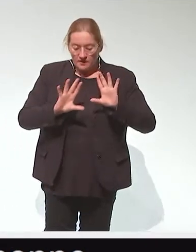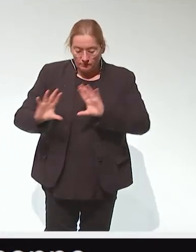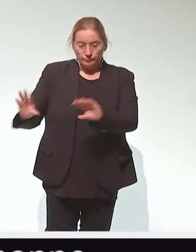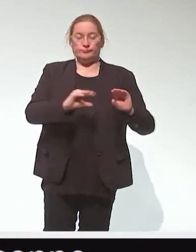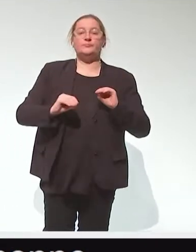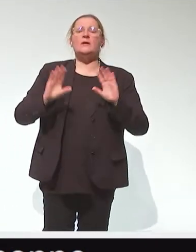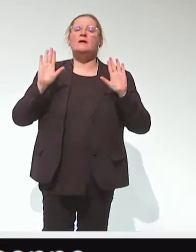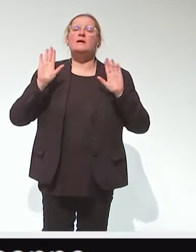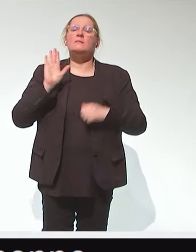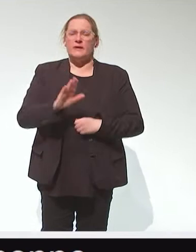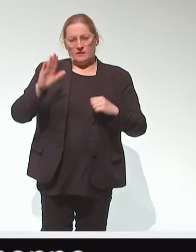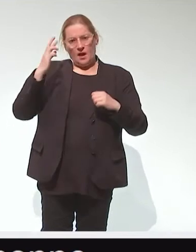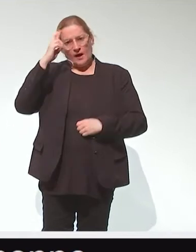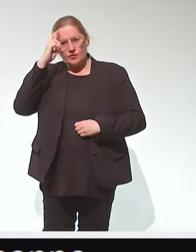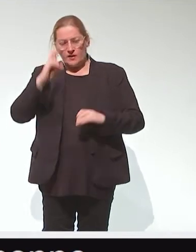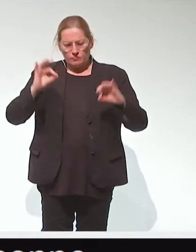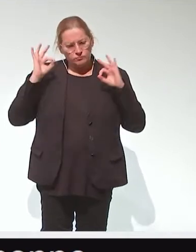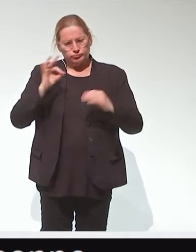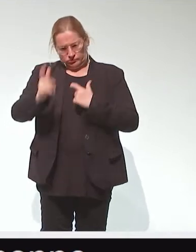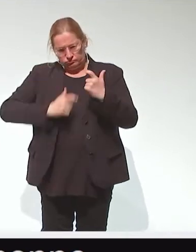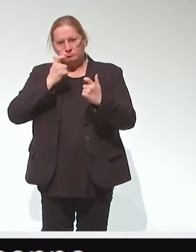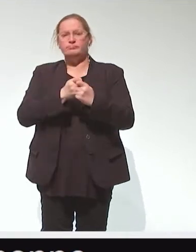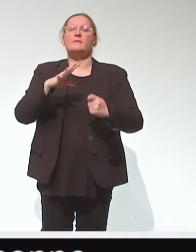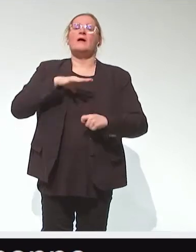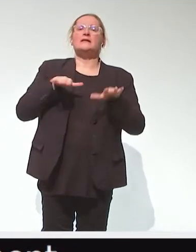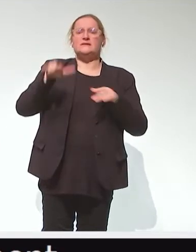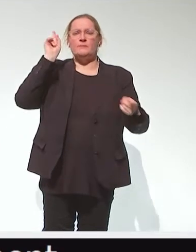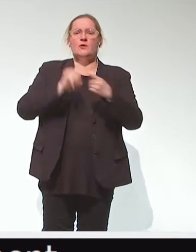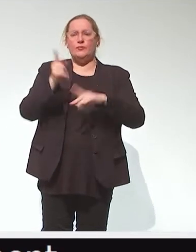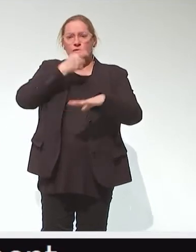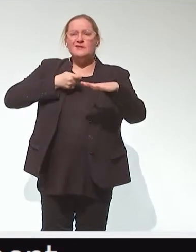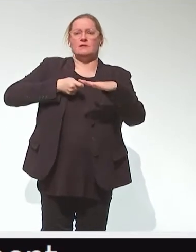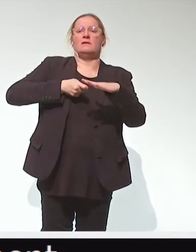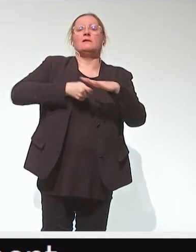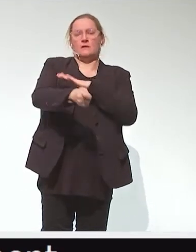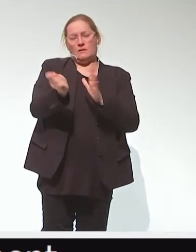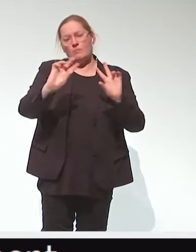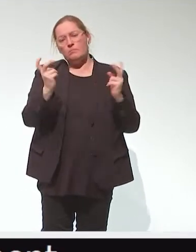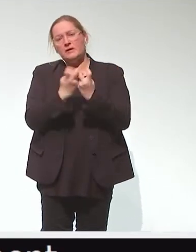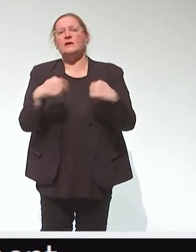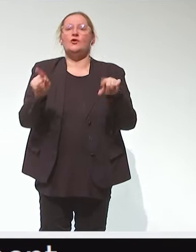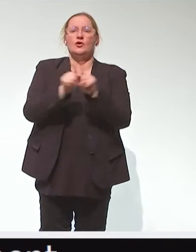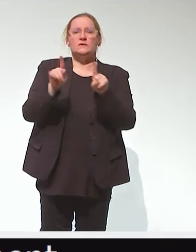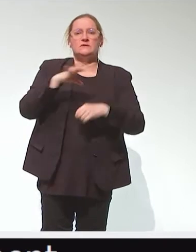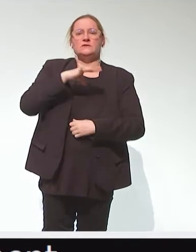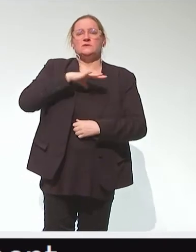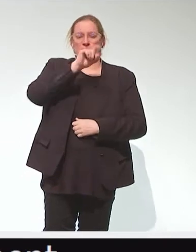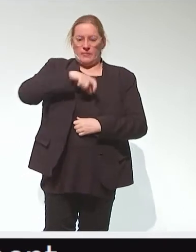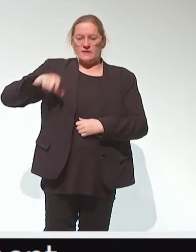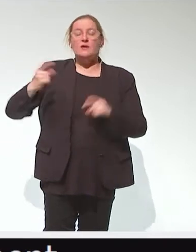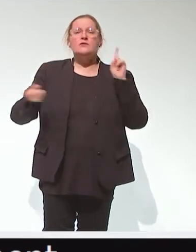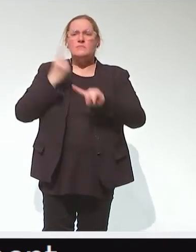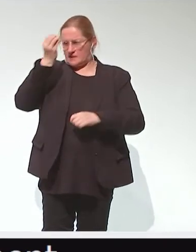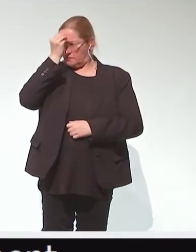a lot of specialist expertise that's available in each of our countries within, let's say, the more